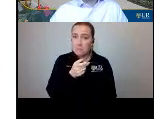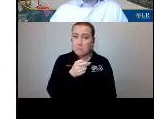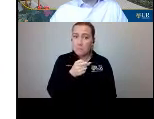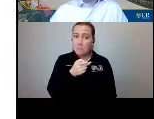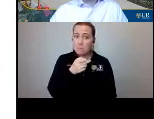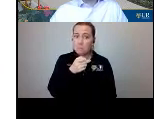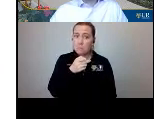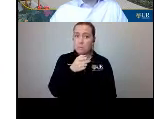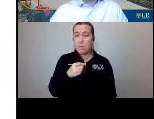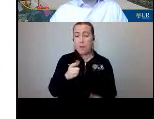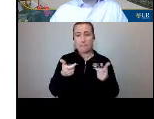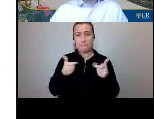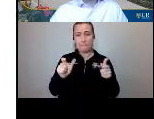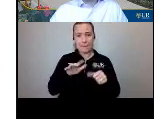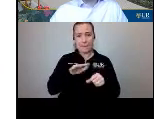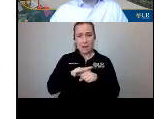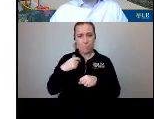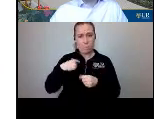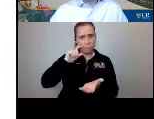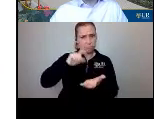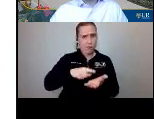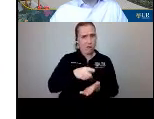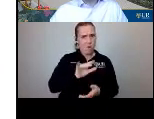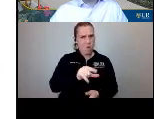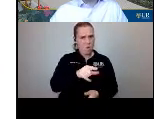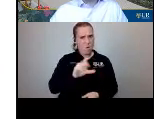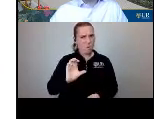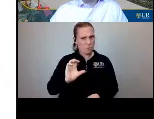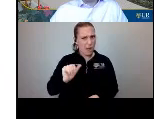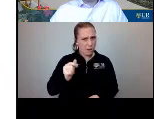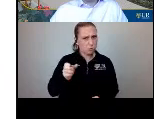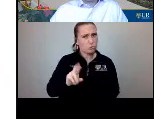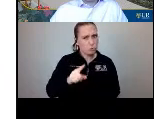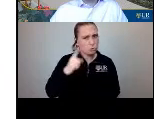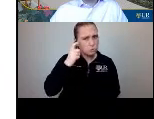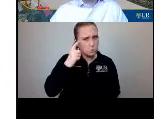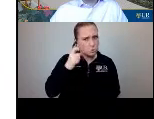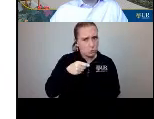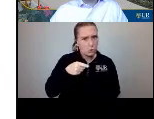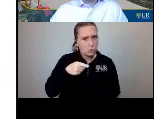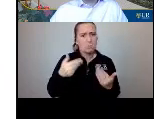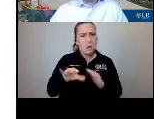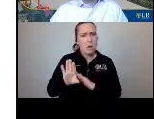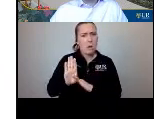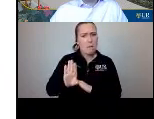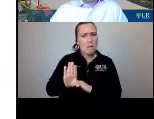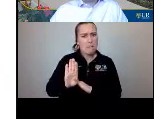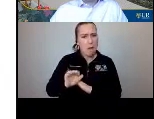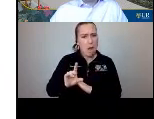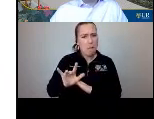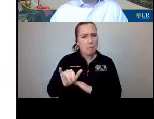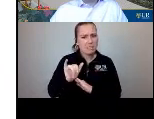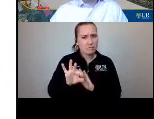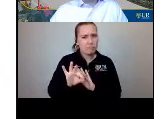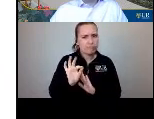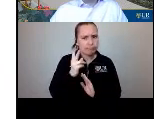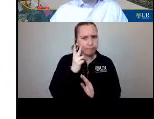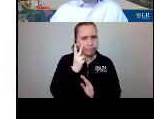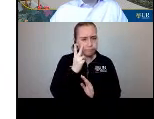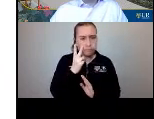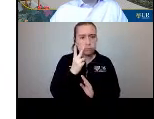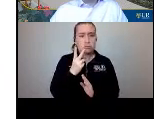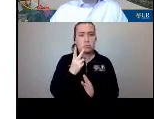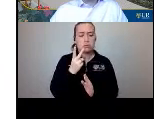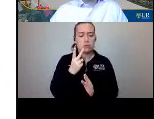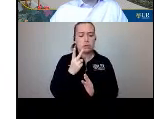large enough size where we know that those are concerning for cancer, which would warrant a biopsy or more urgent follow-up, like a PET CT scan, where